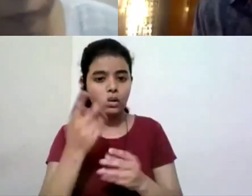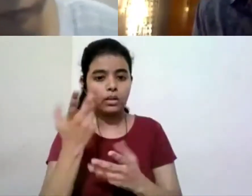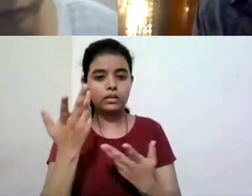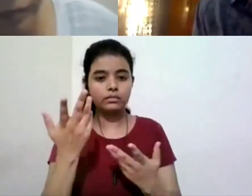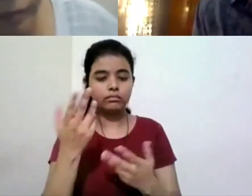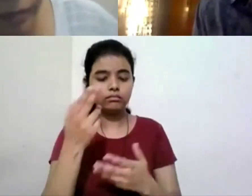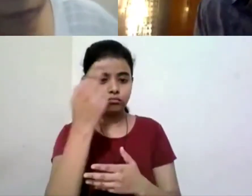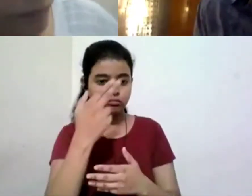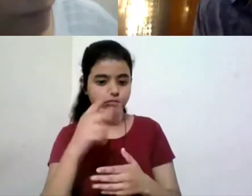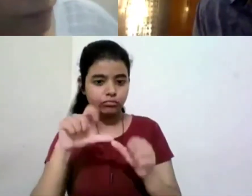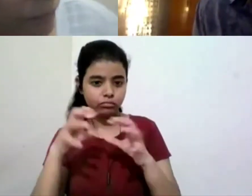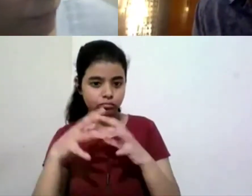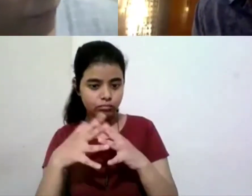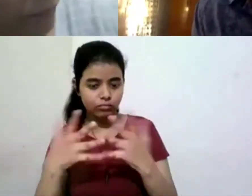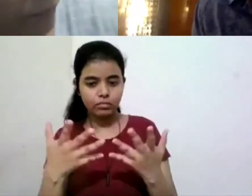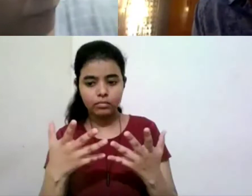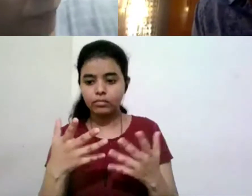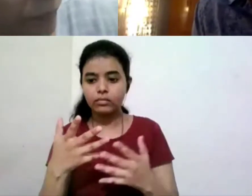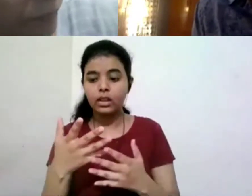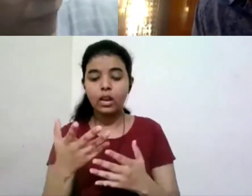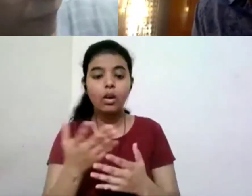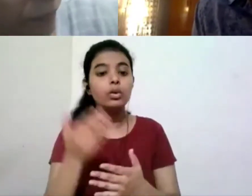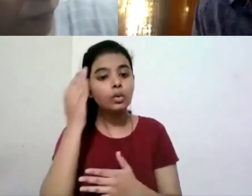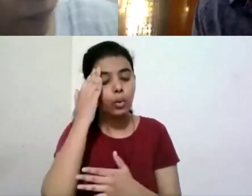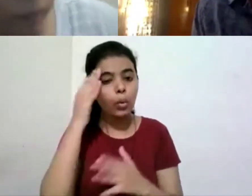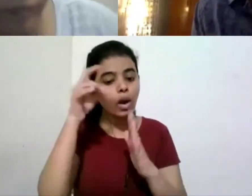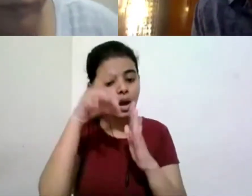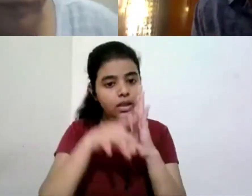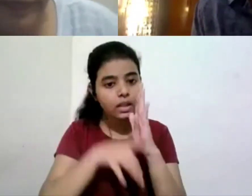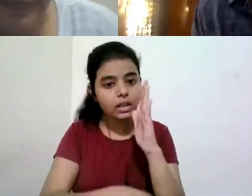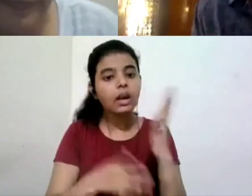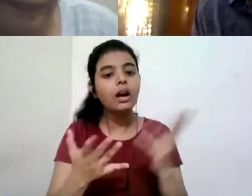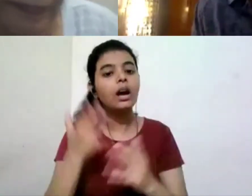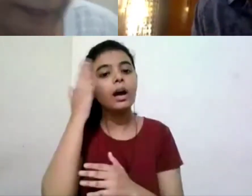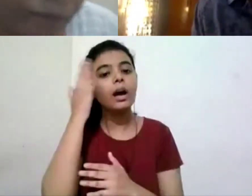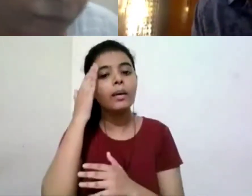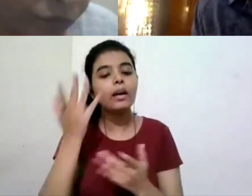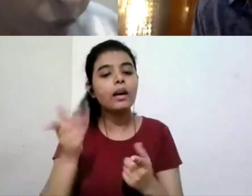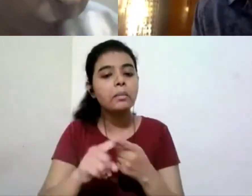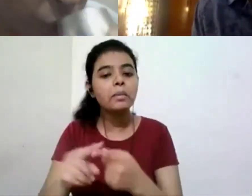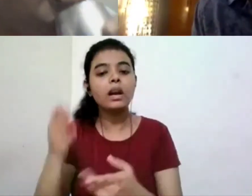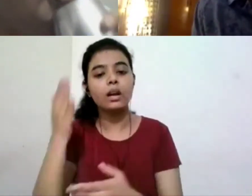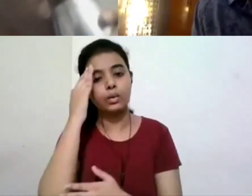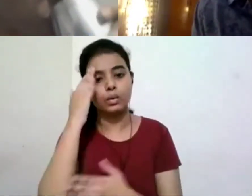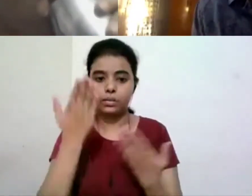this law, sort of know what's happening on ground. And